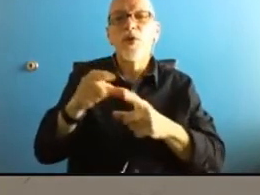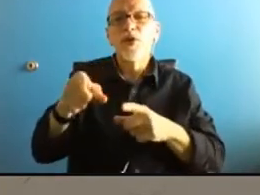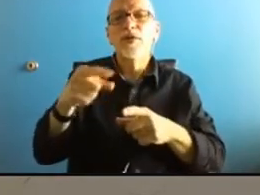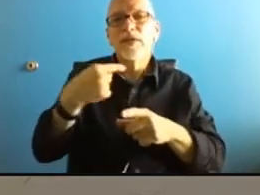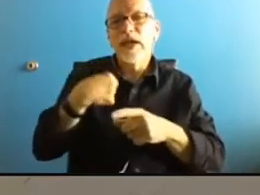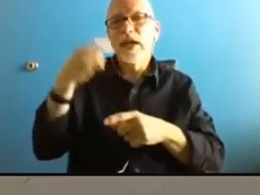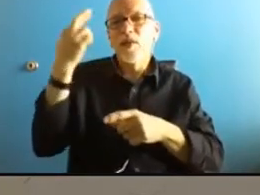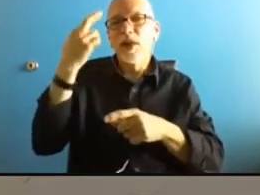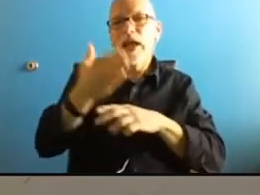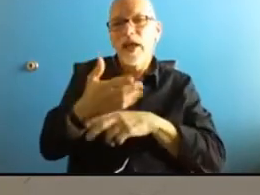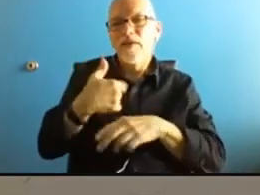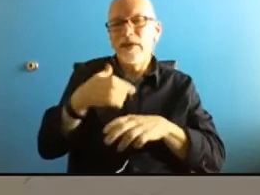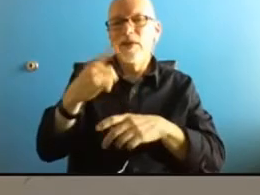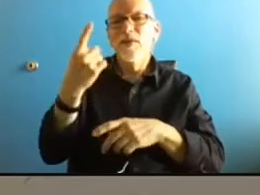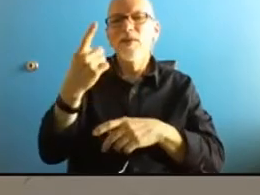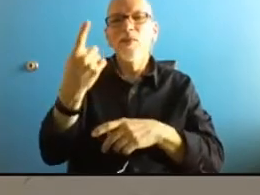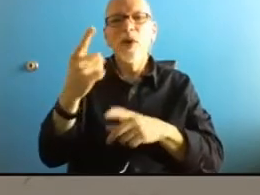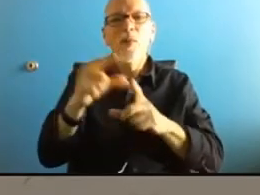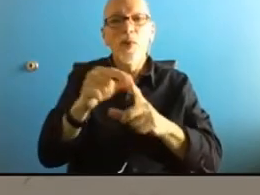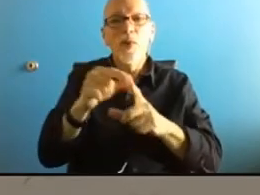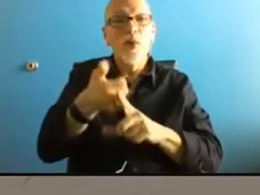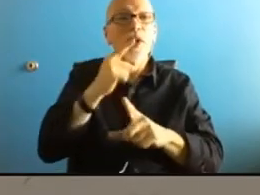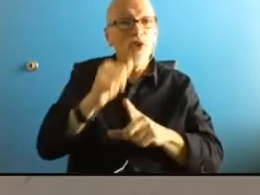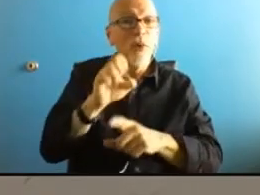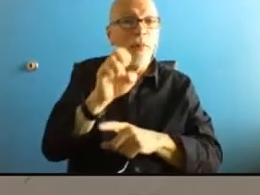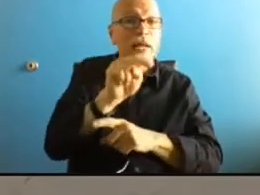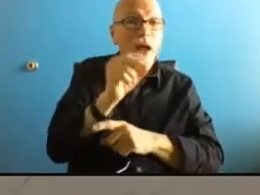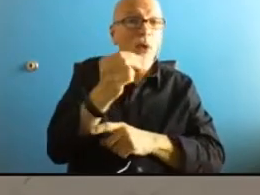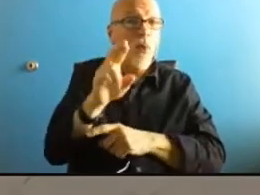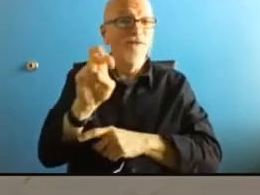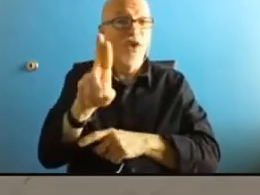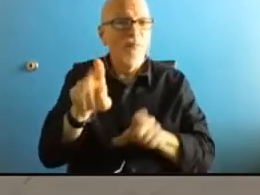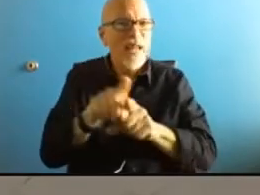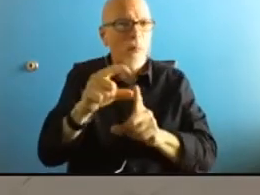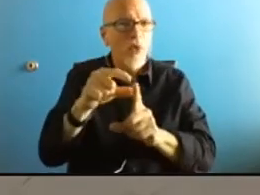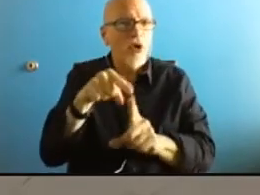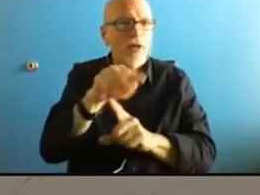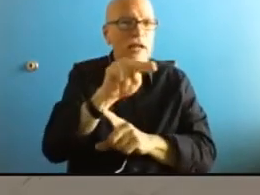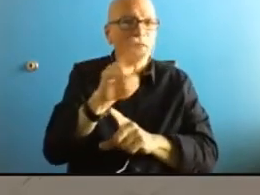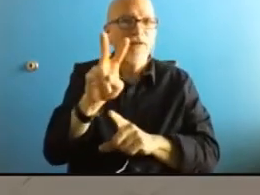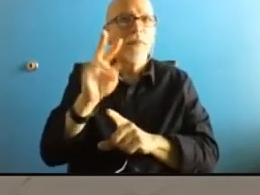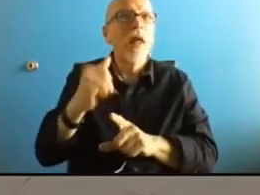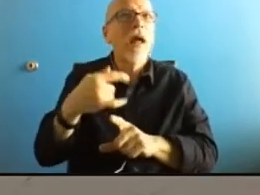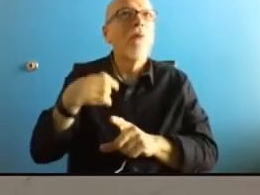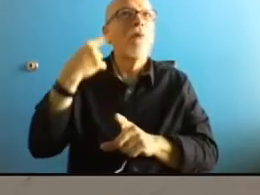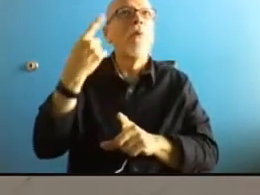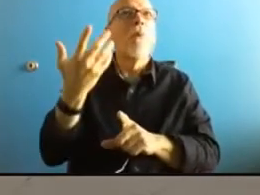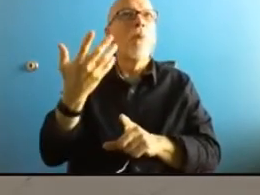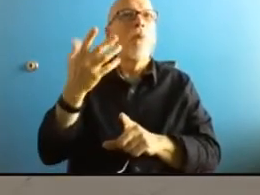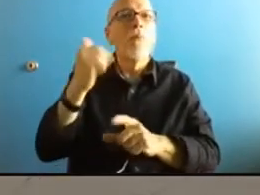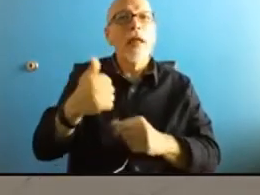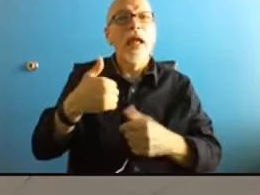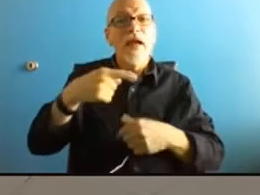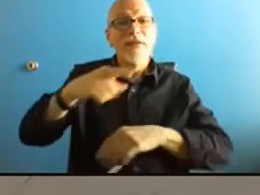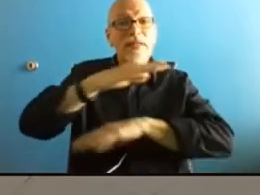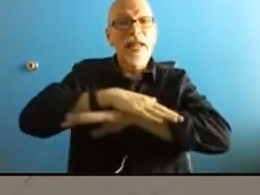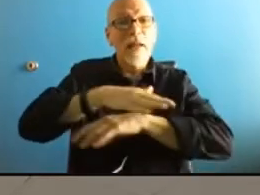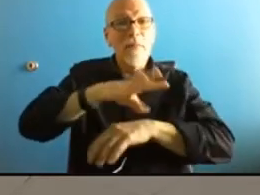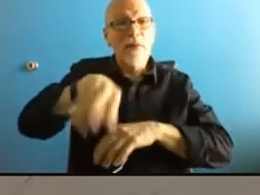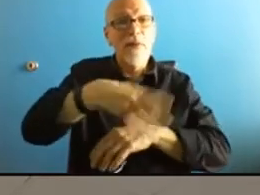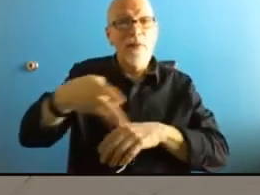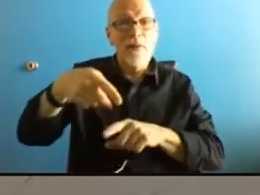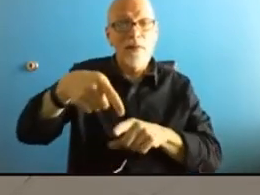I'd done it, there was a word that was a noun and a verb. And I thought, well, another activity could be the whole table of just nouns and verbs